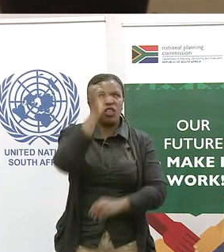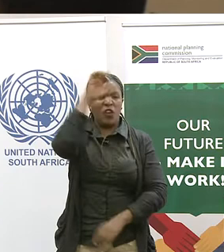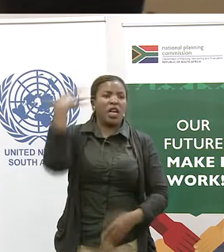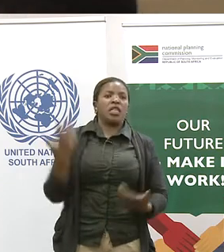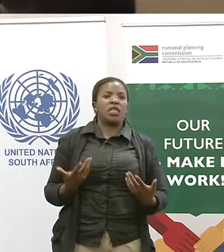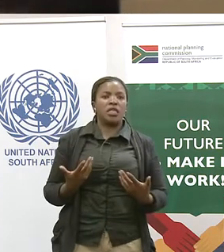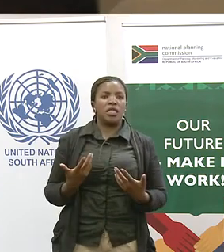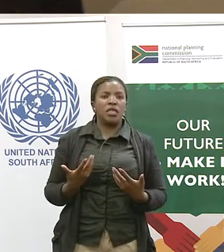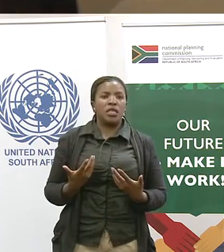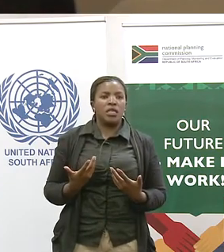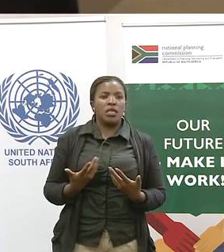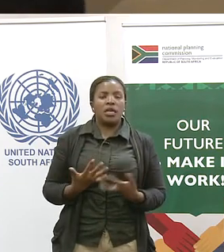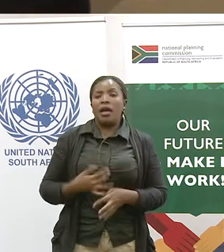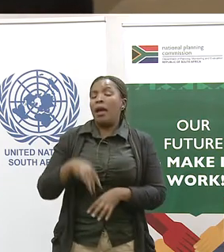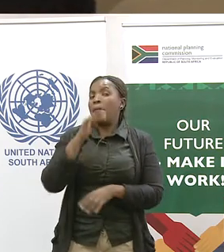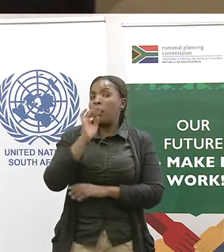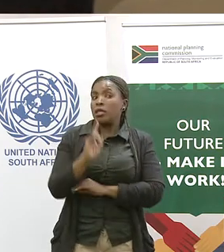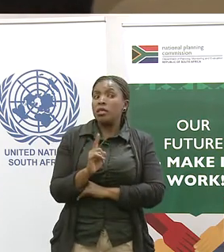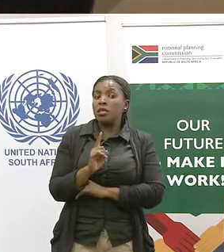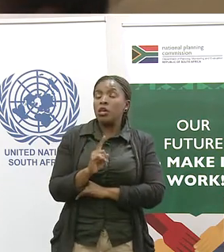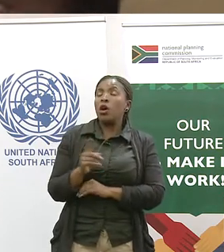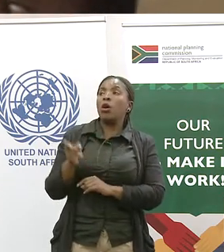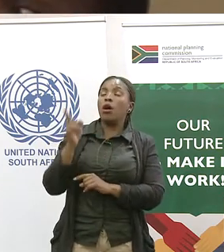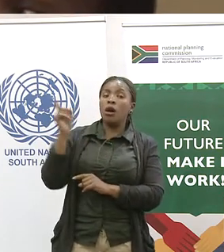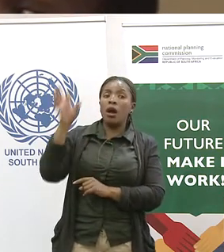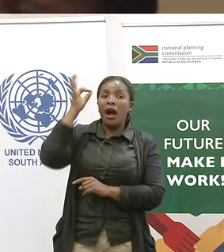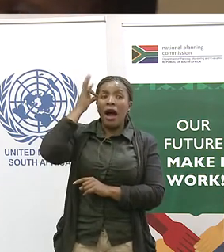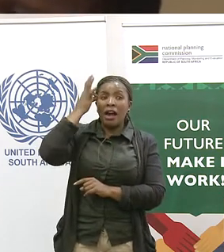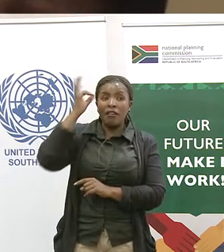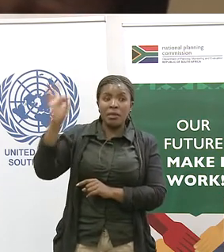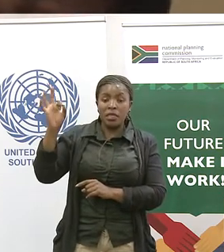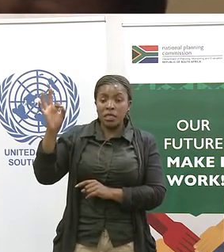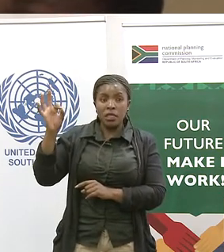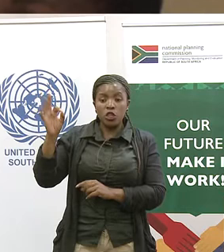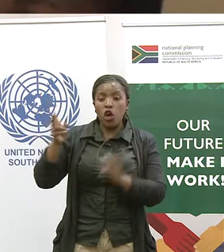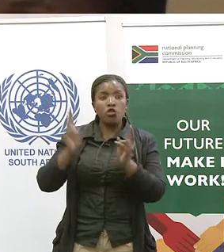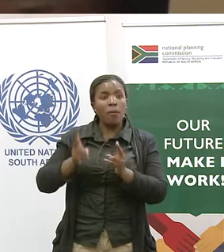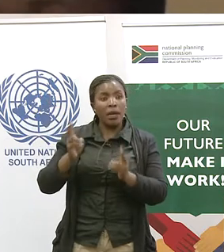government, you hire, on average, 3 people a year.